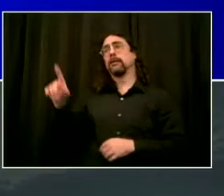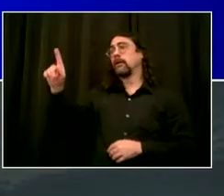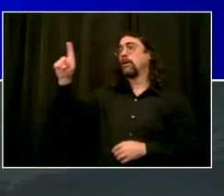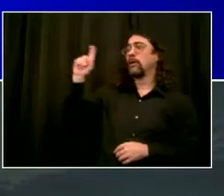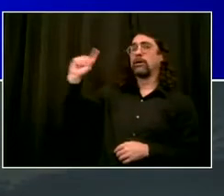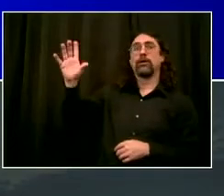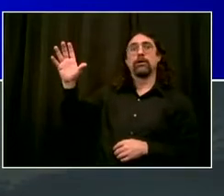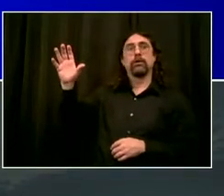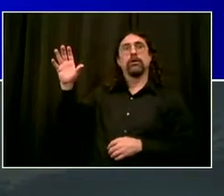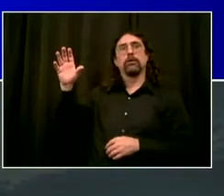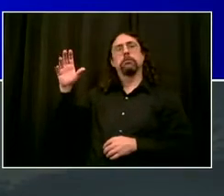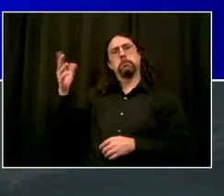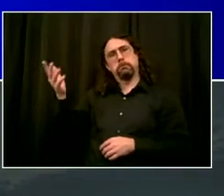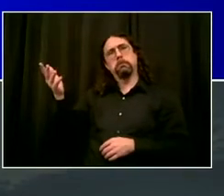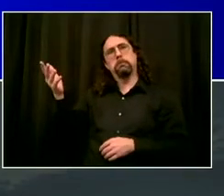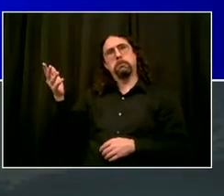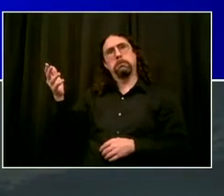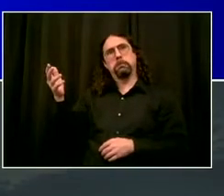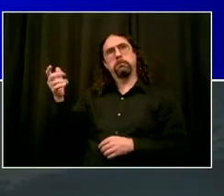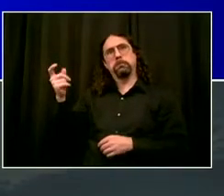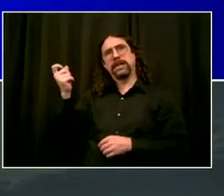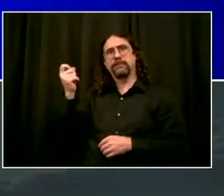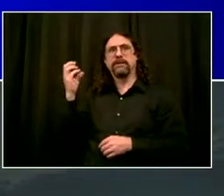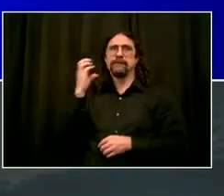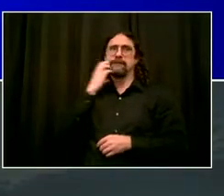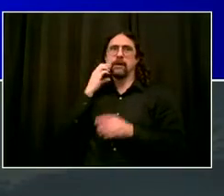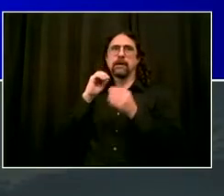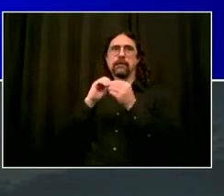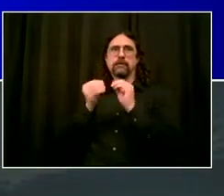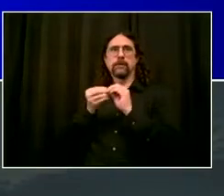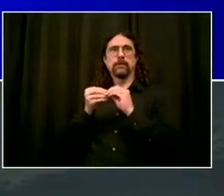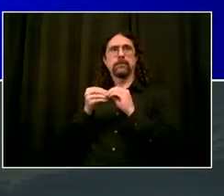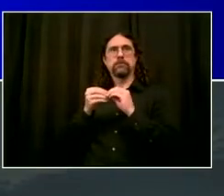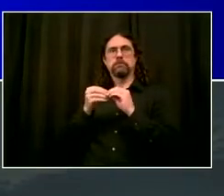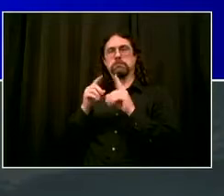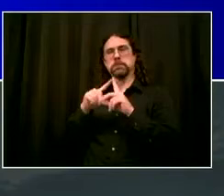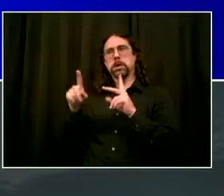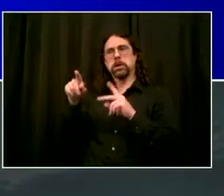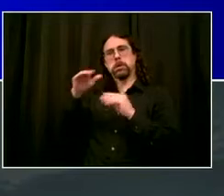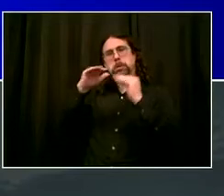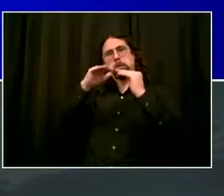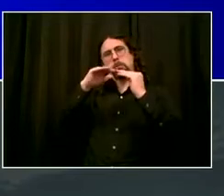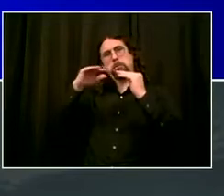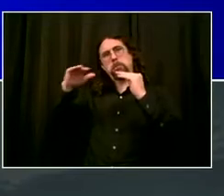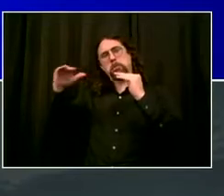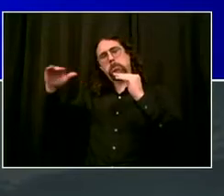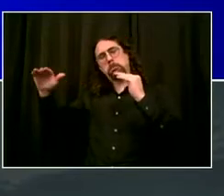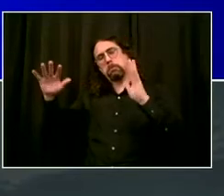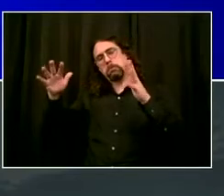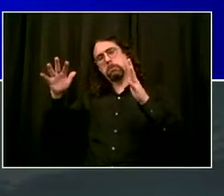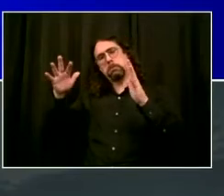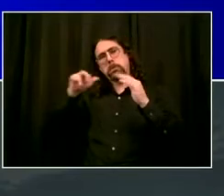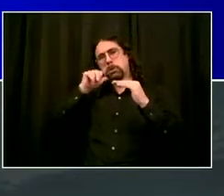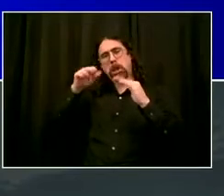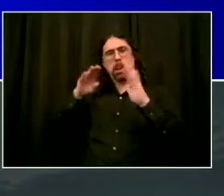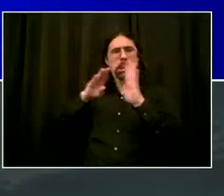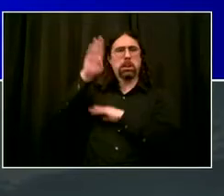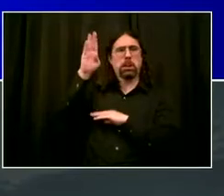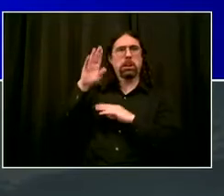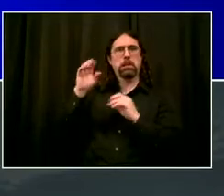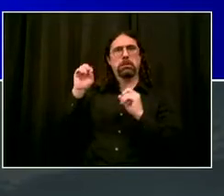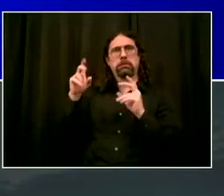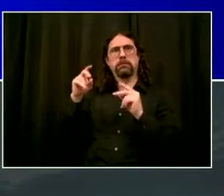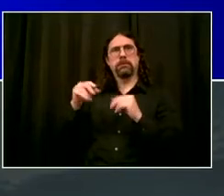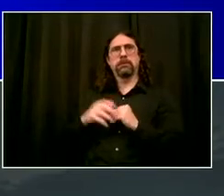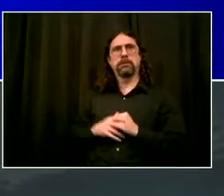not grow consistently so far are we are not out of the woods but again an interesting and important point that number has not